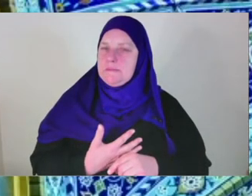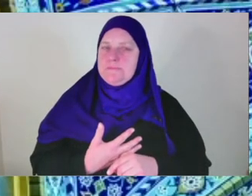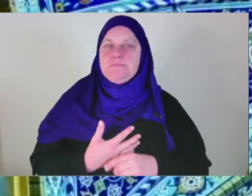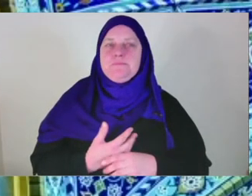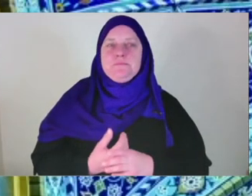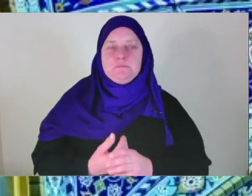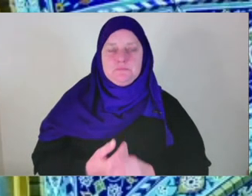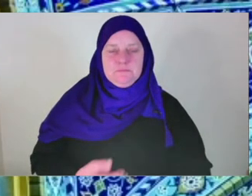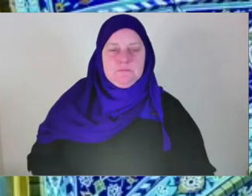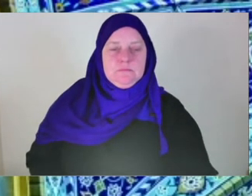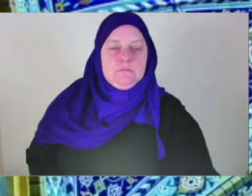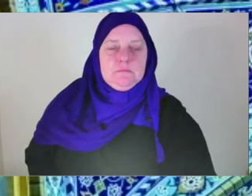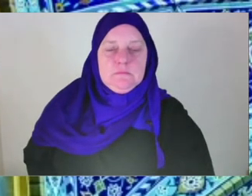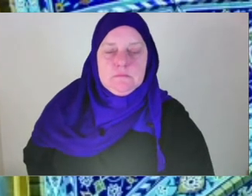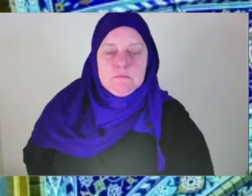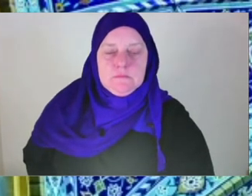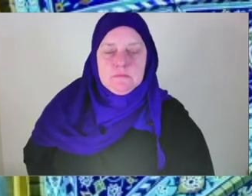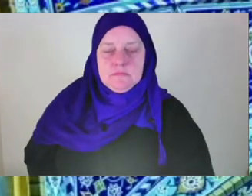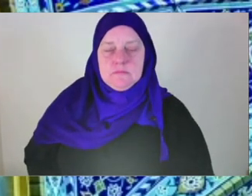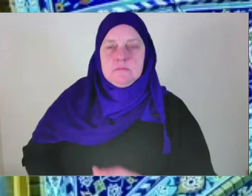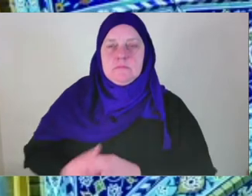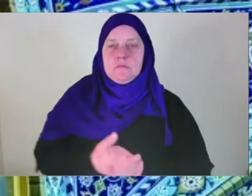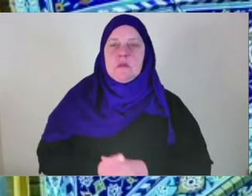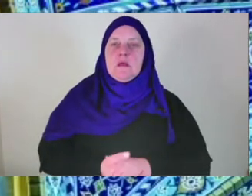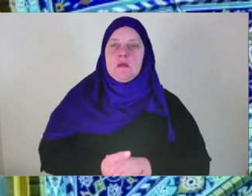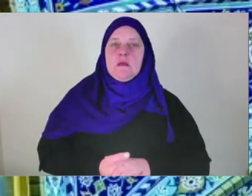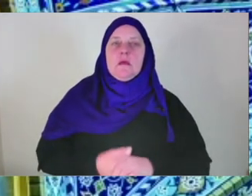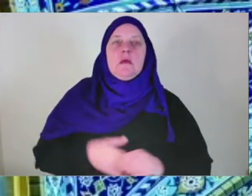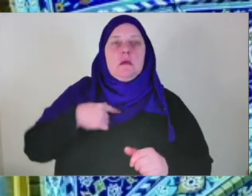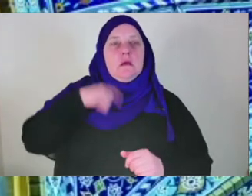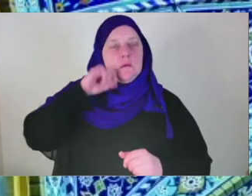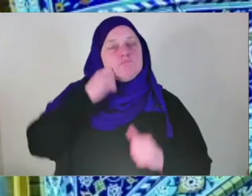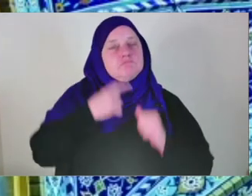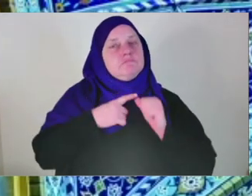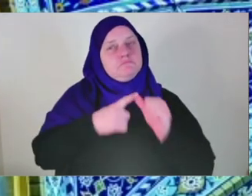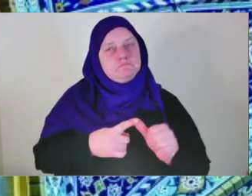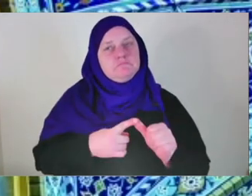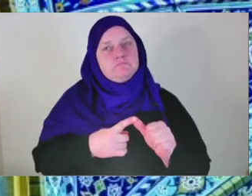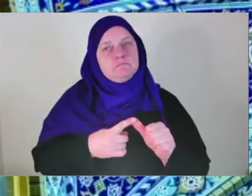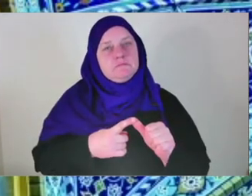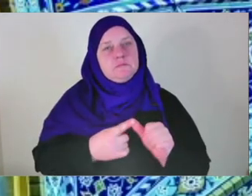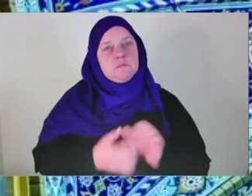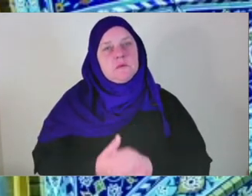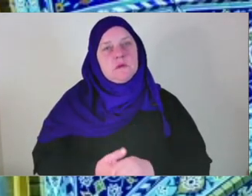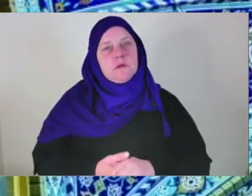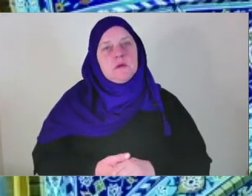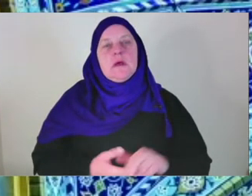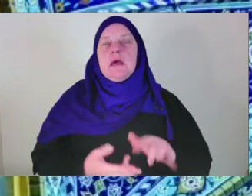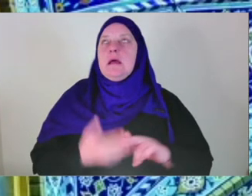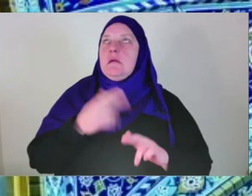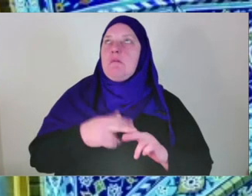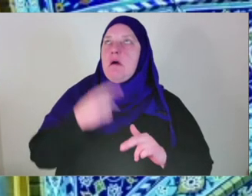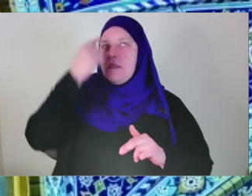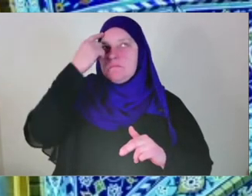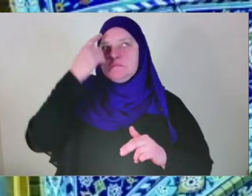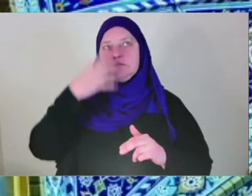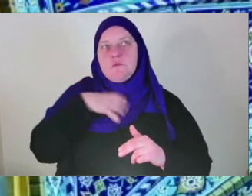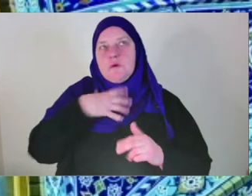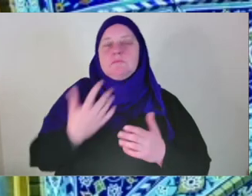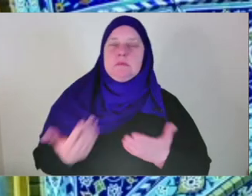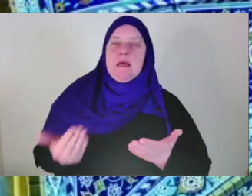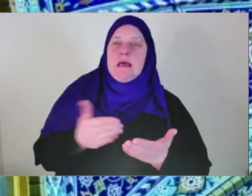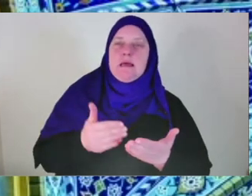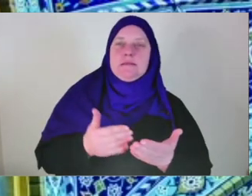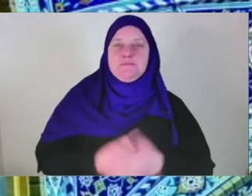Bismillah ar-Rahman ar-Rahim. Yes, I will answer that one, and by all means, anything comes to my mind, I will mention, and Sheikh Muhammad